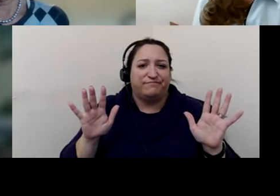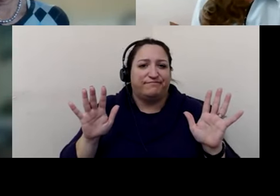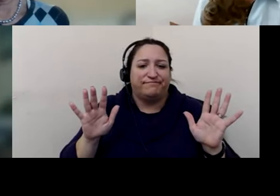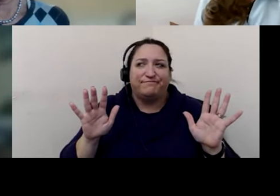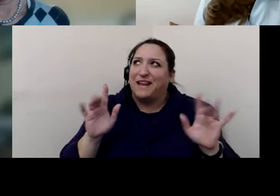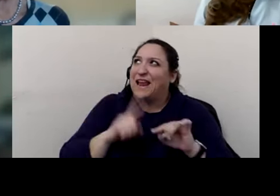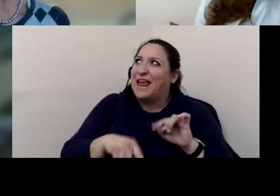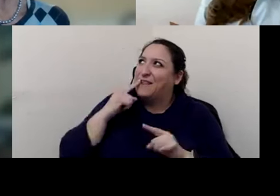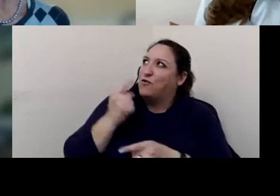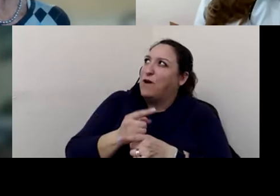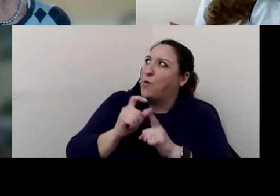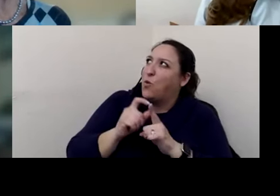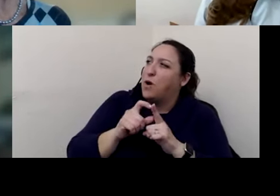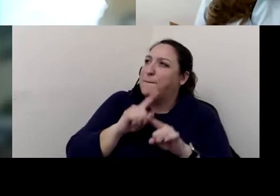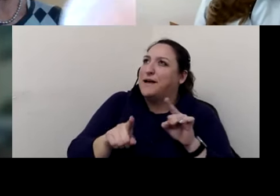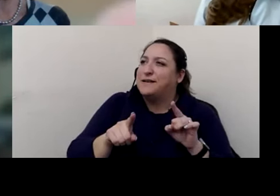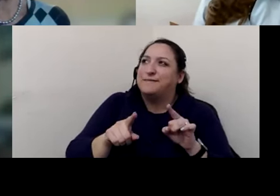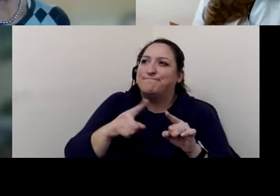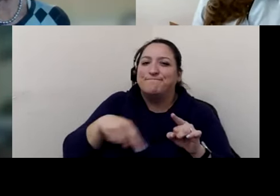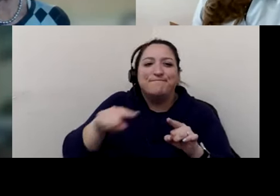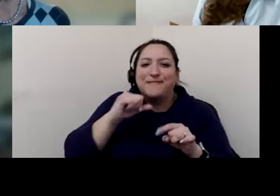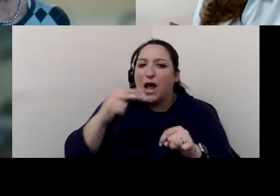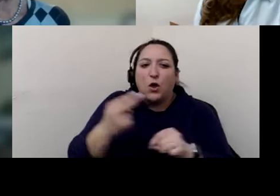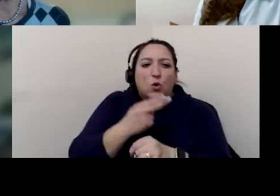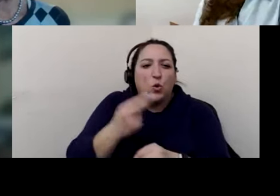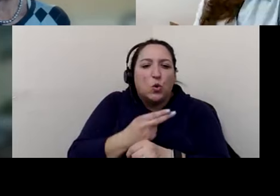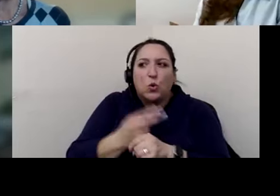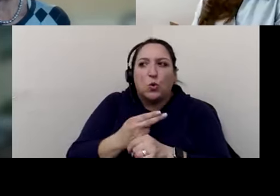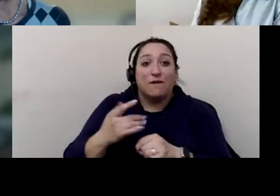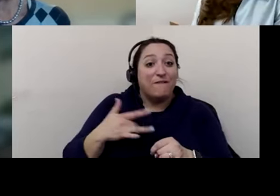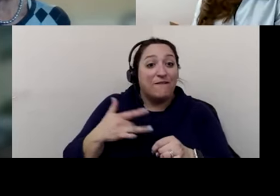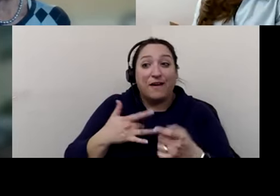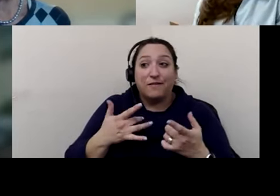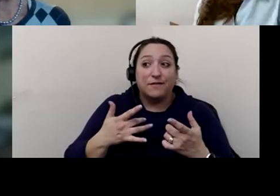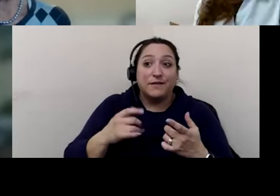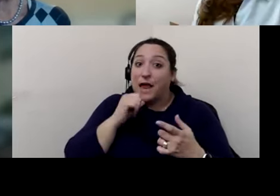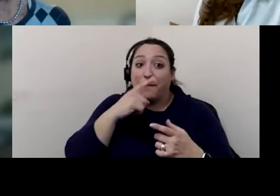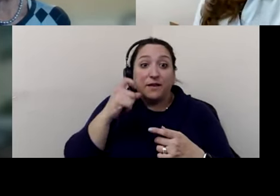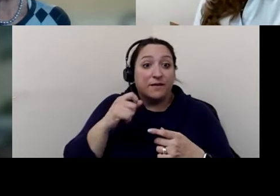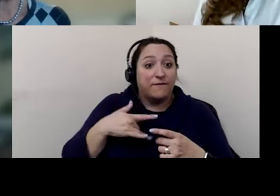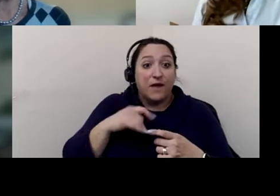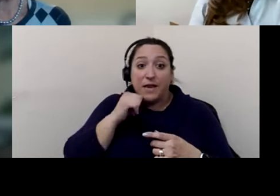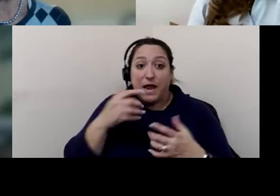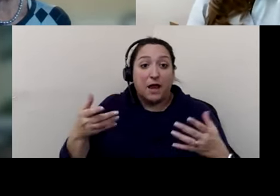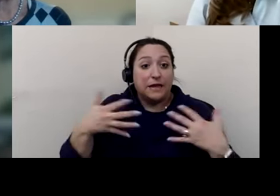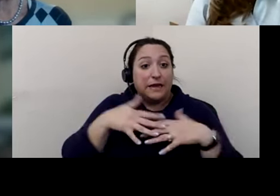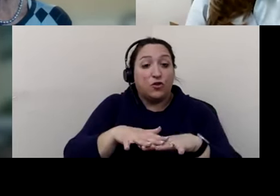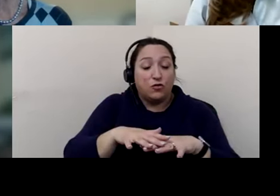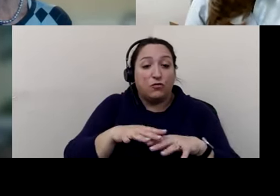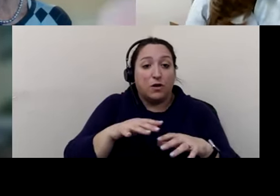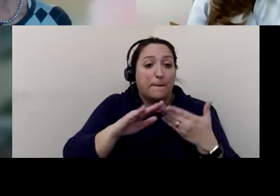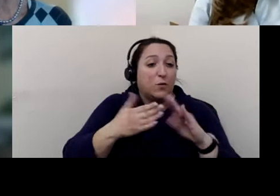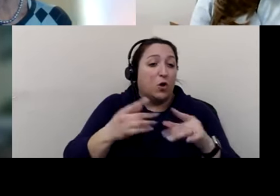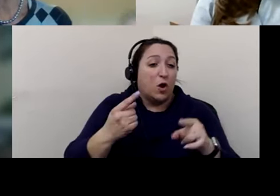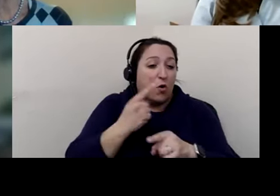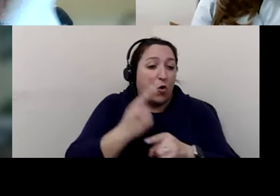I can't think of the right word, but they weren't being used because they felt that the men and women were not being integrated into the community appropriately.